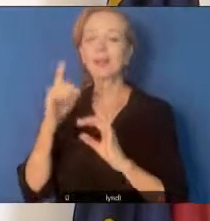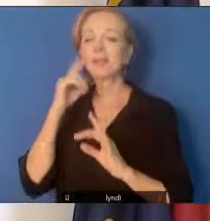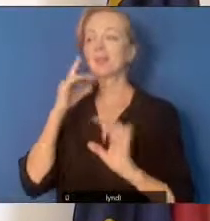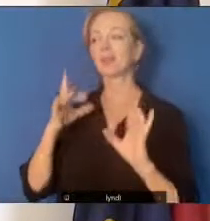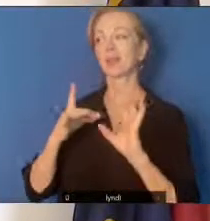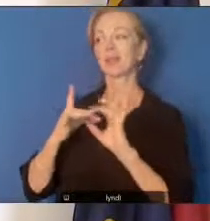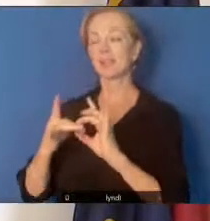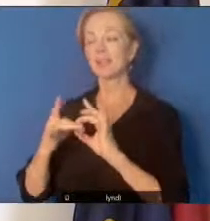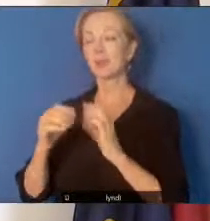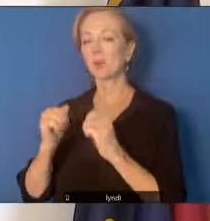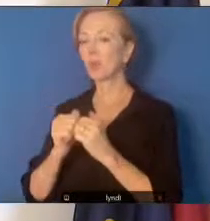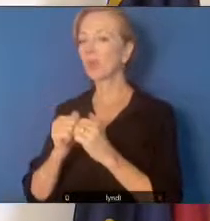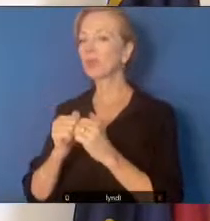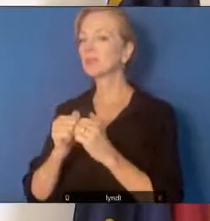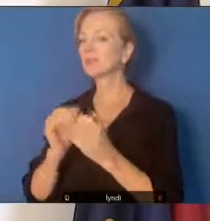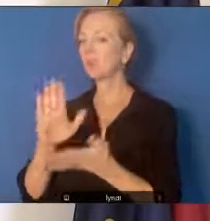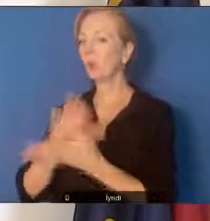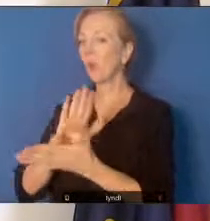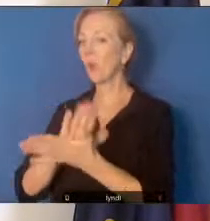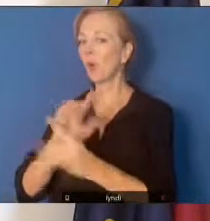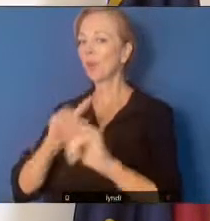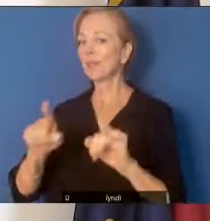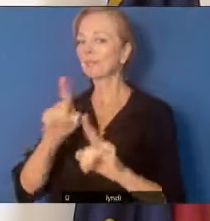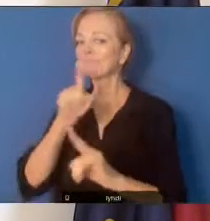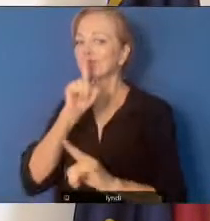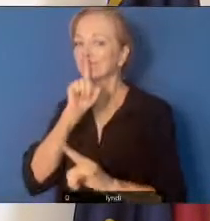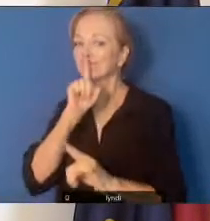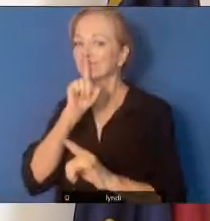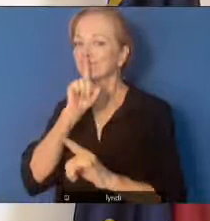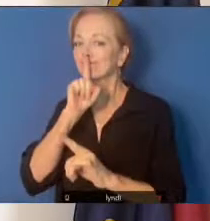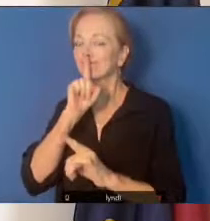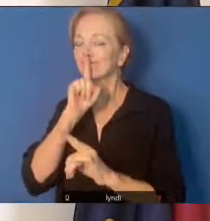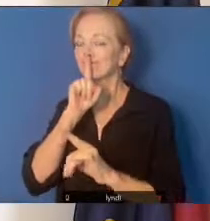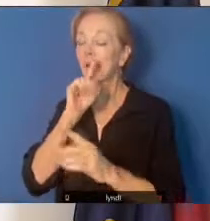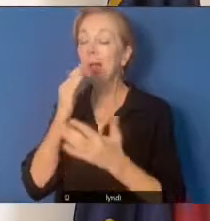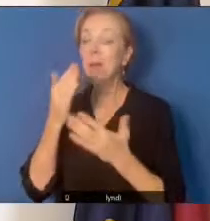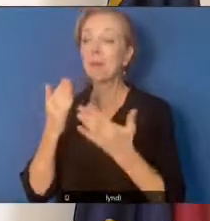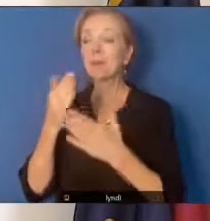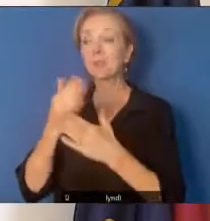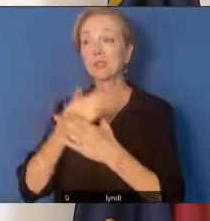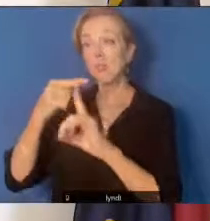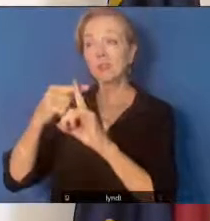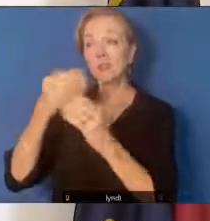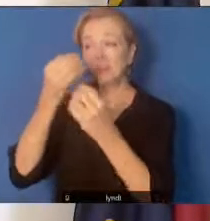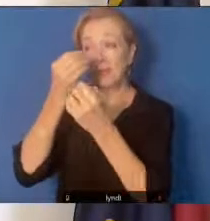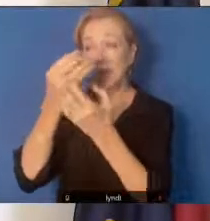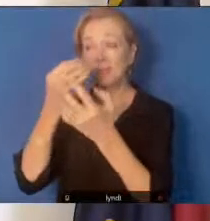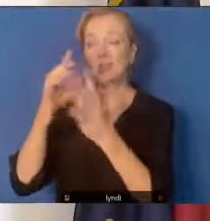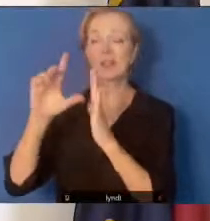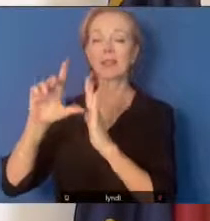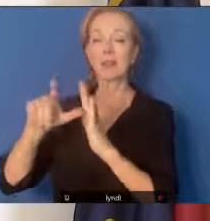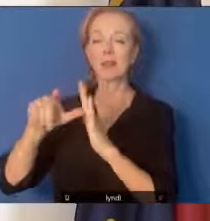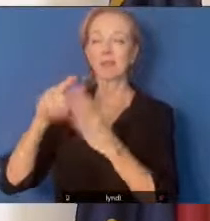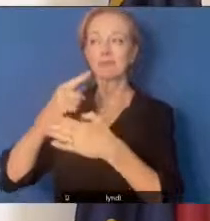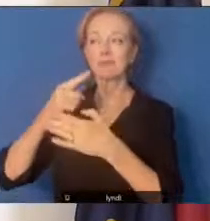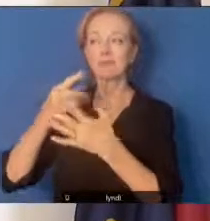any specifics at this point. Hopefully we can share some more positive information with you guys later this week. Jonathan